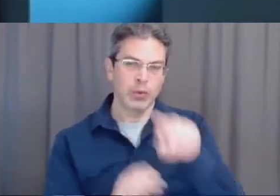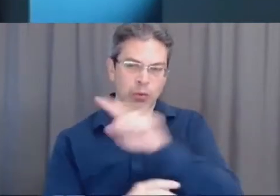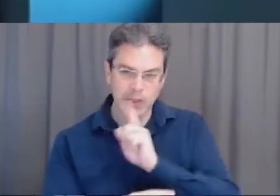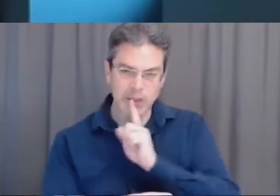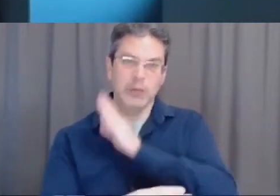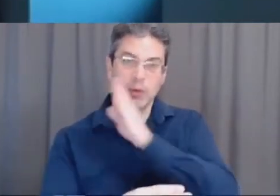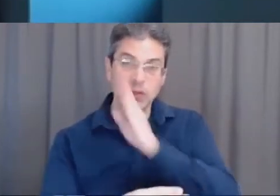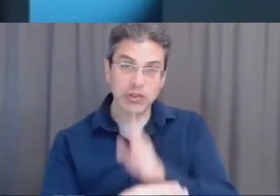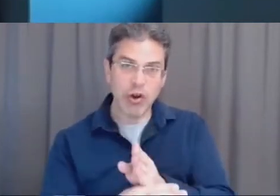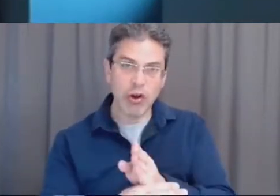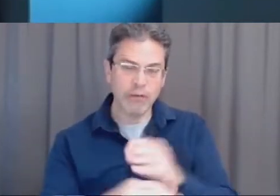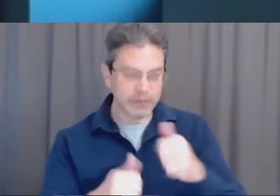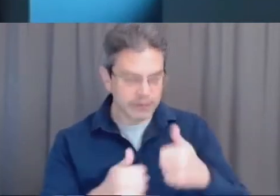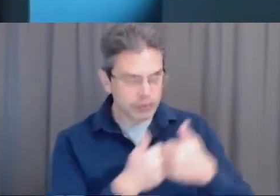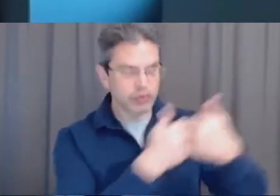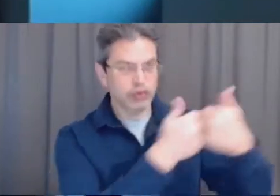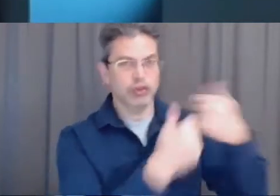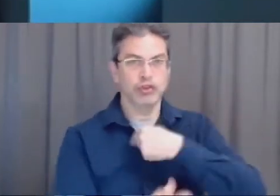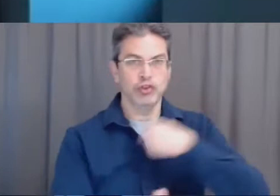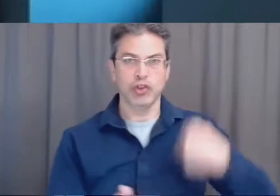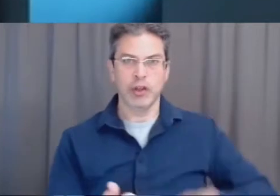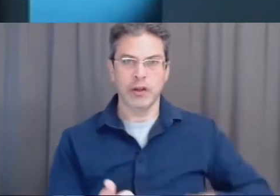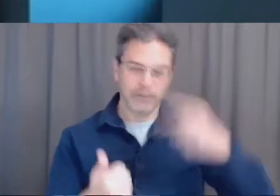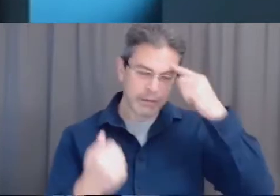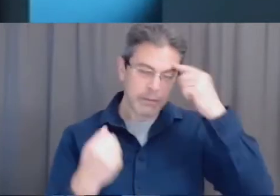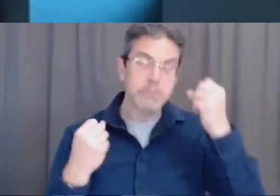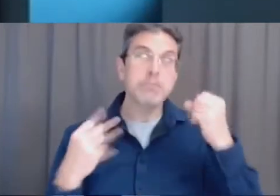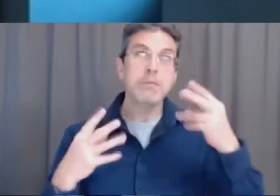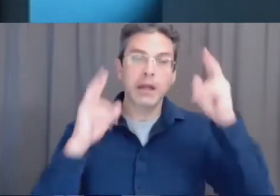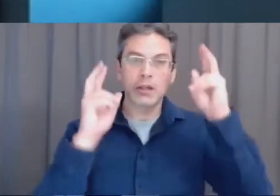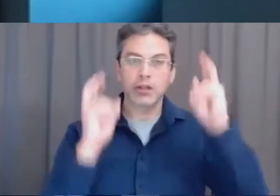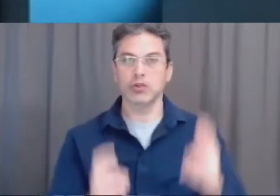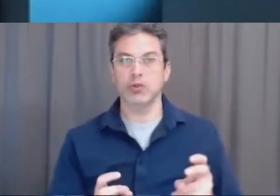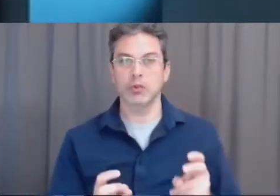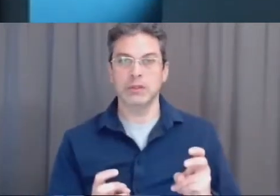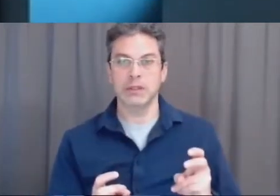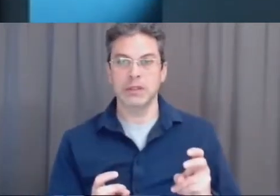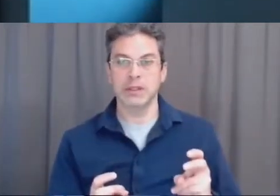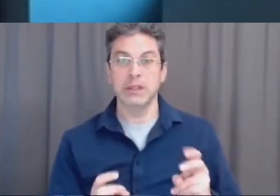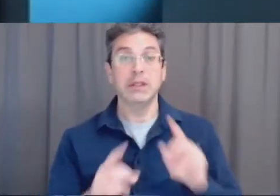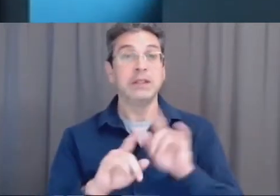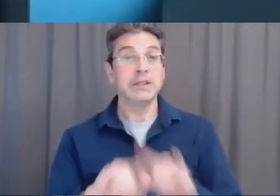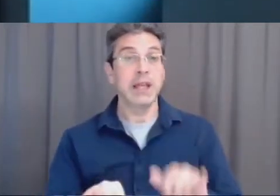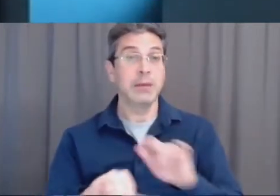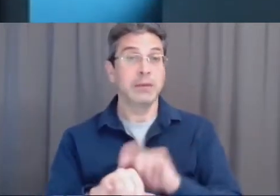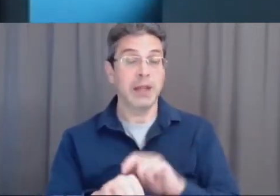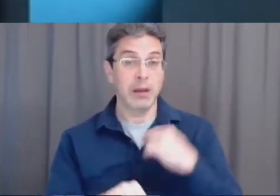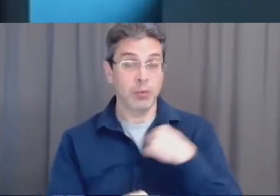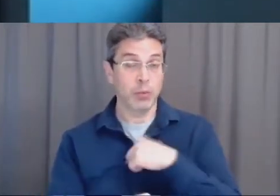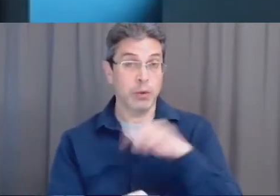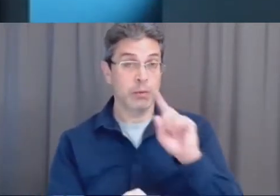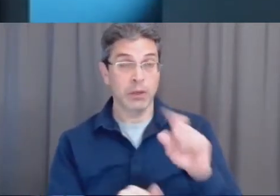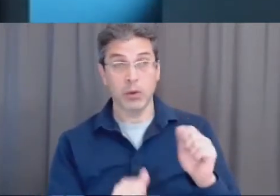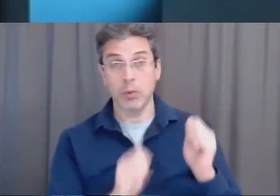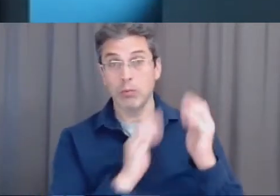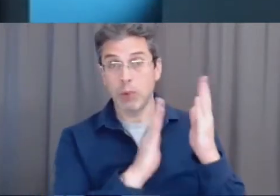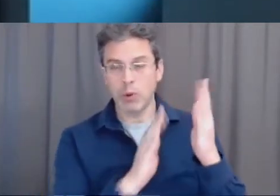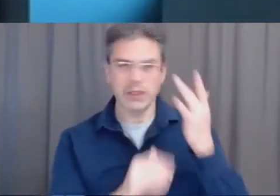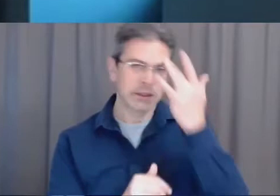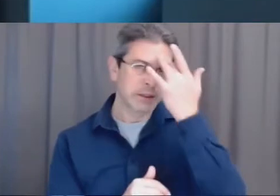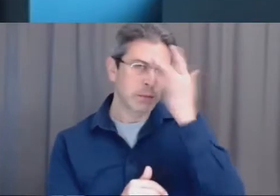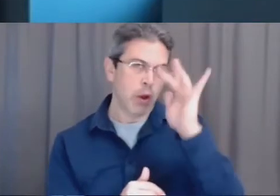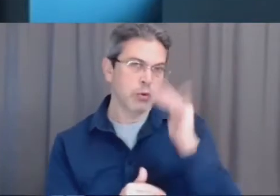China on a range of issues. But we also have to do that in a smart way. Some people